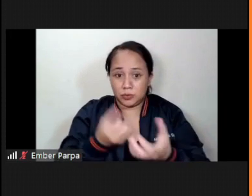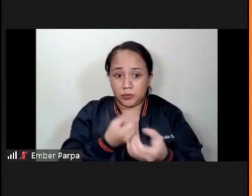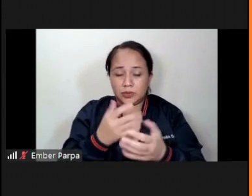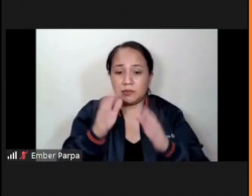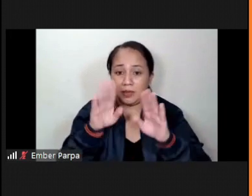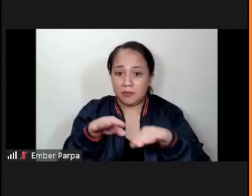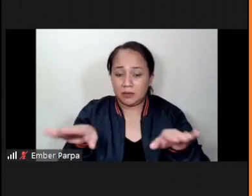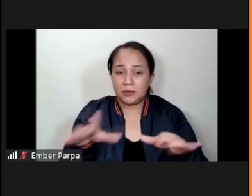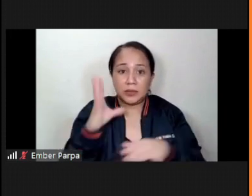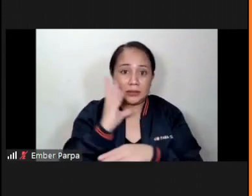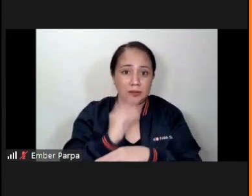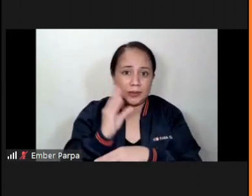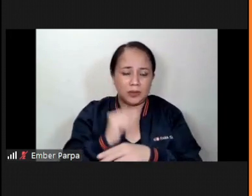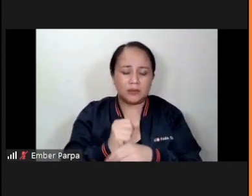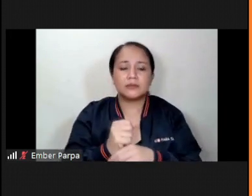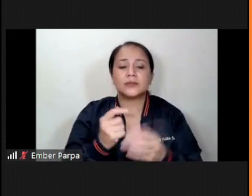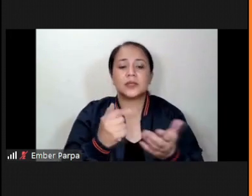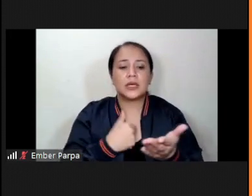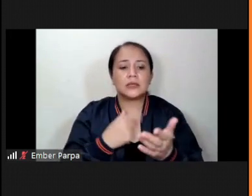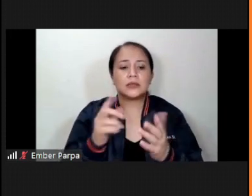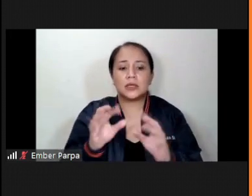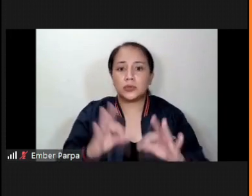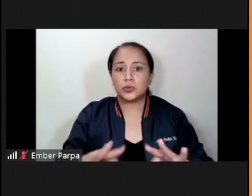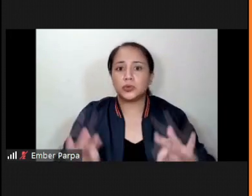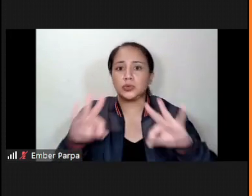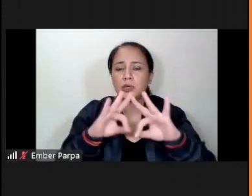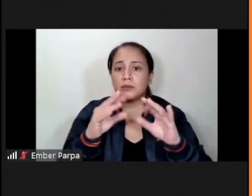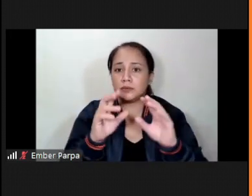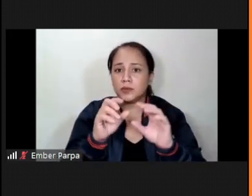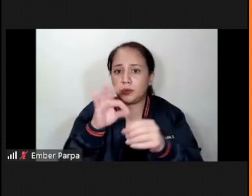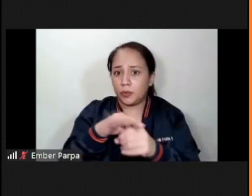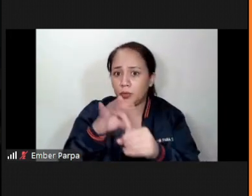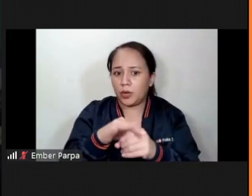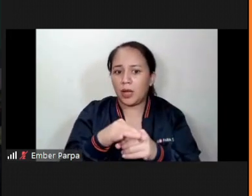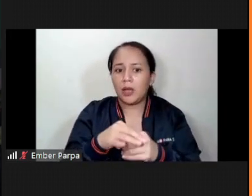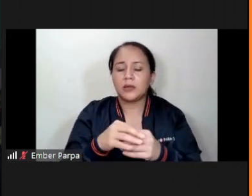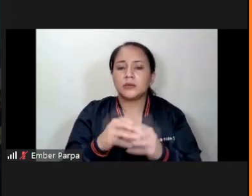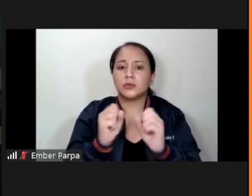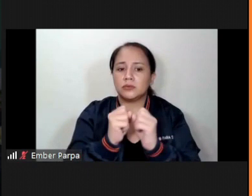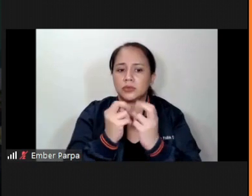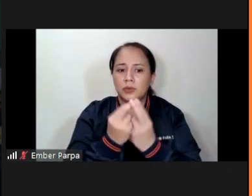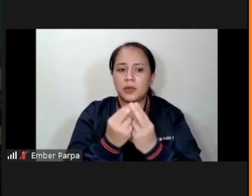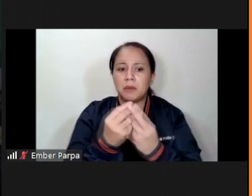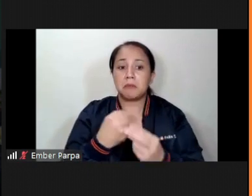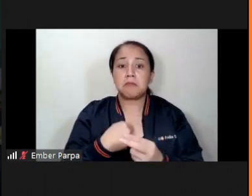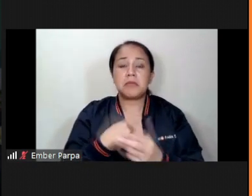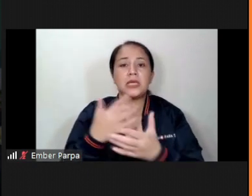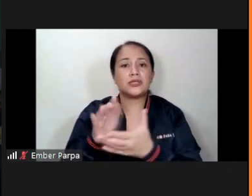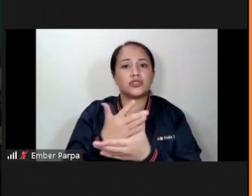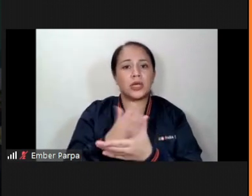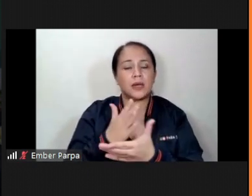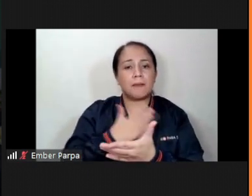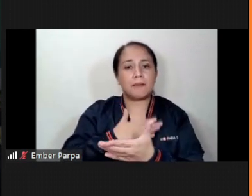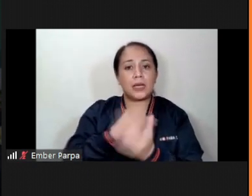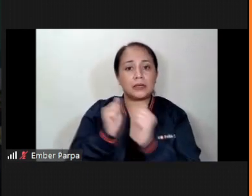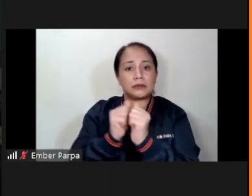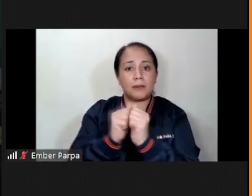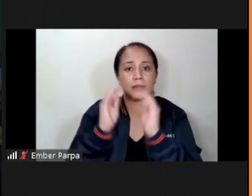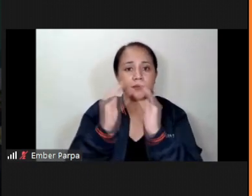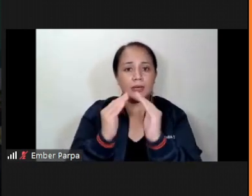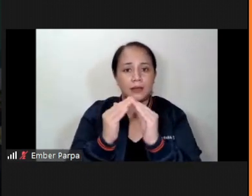mga experience sa UNICEF nga program nga webinar. Akong gi-share sa akong mga kauban sa